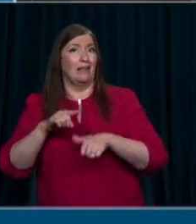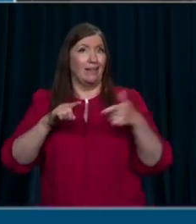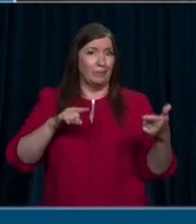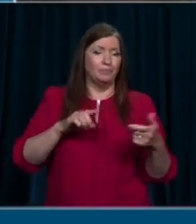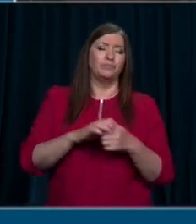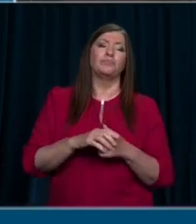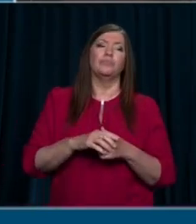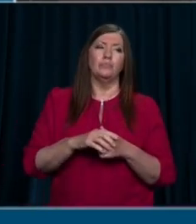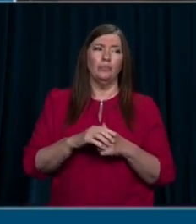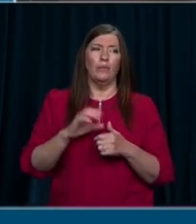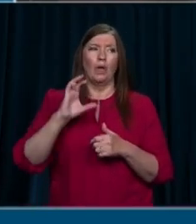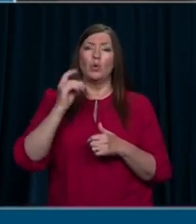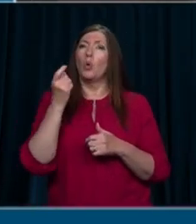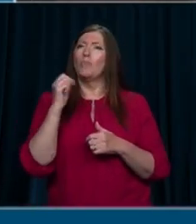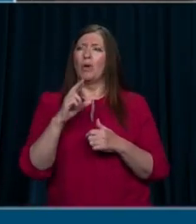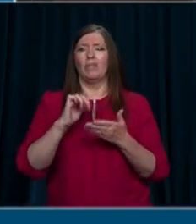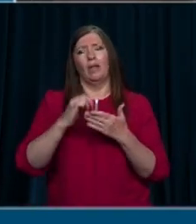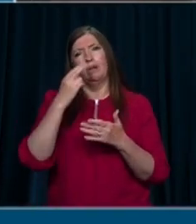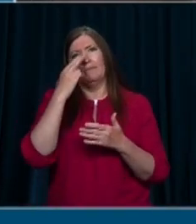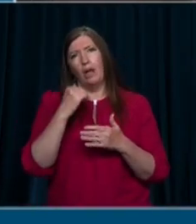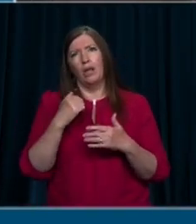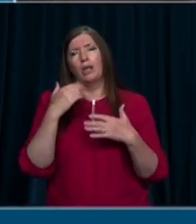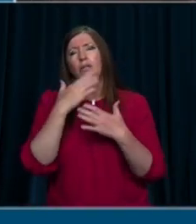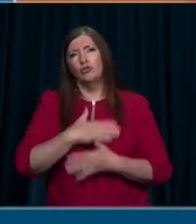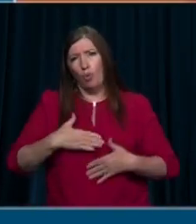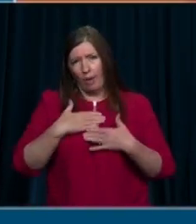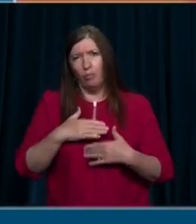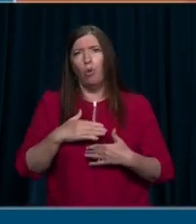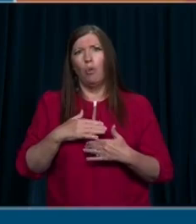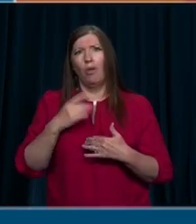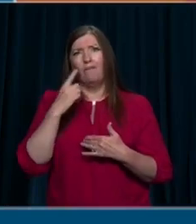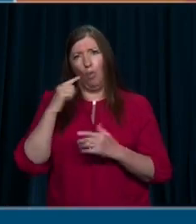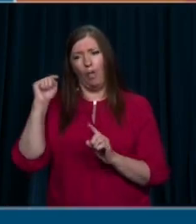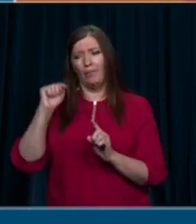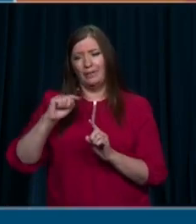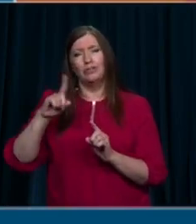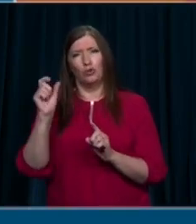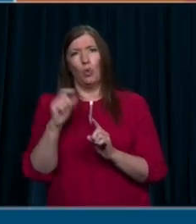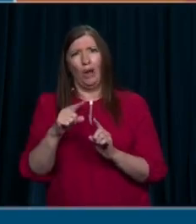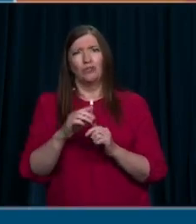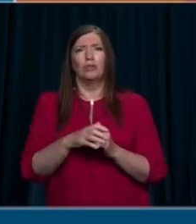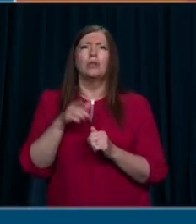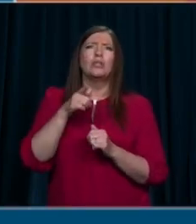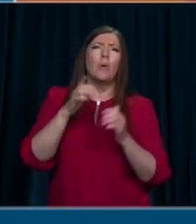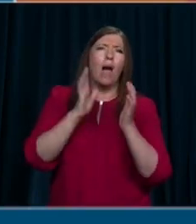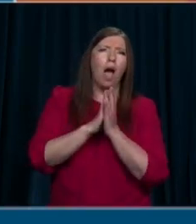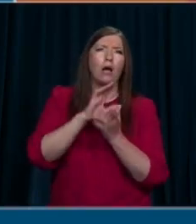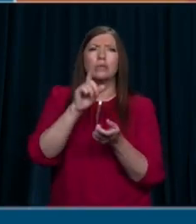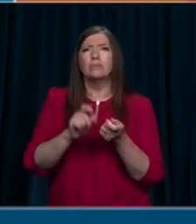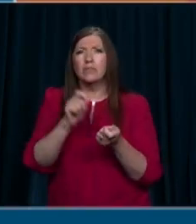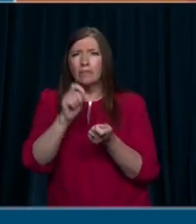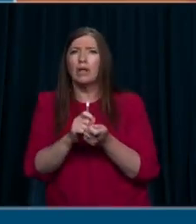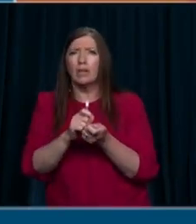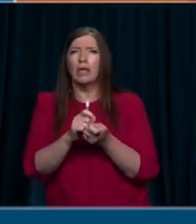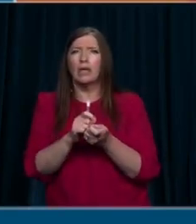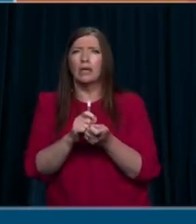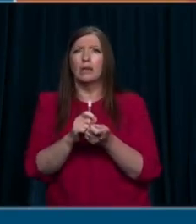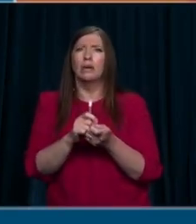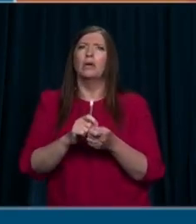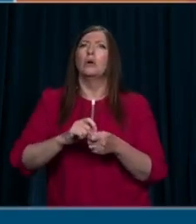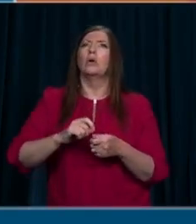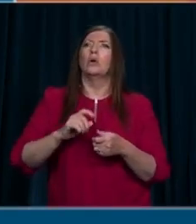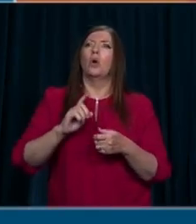So it's a comical and enjoyable endeavor for this question. You asked specifically